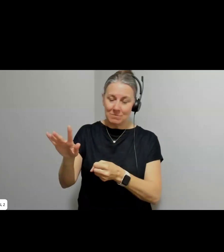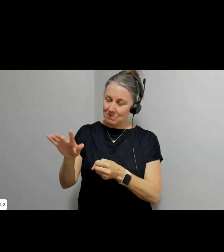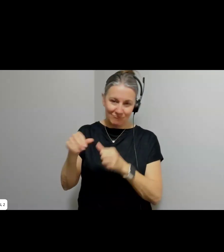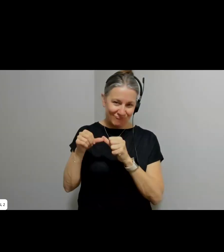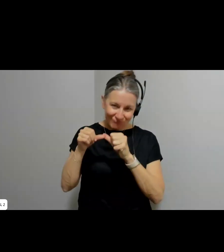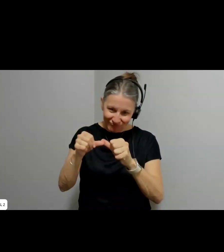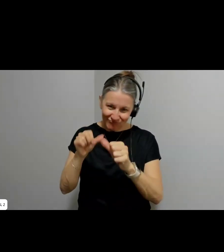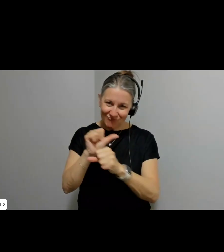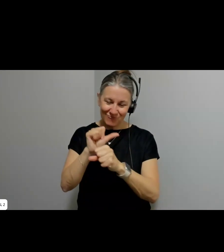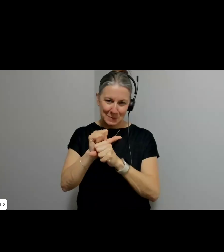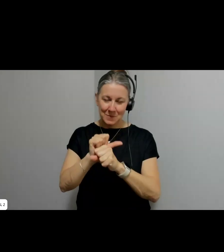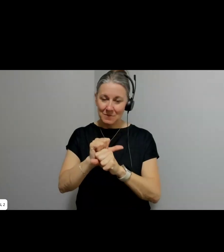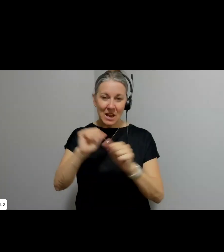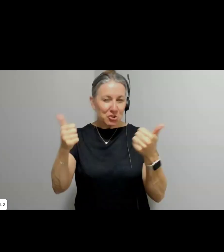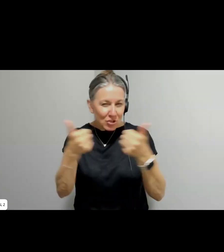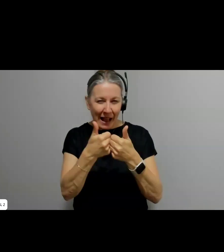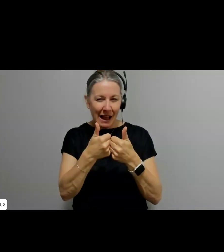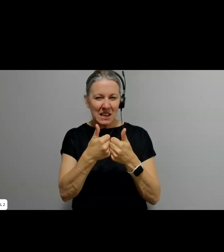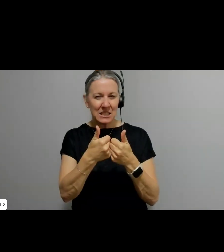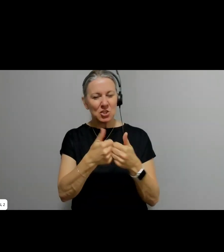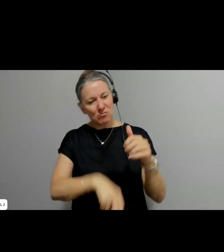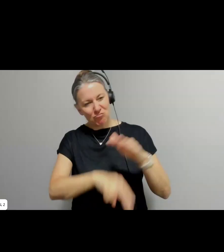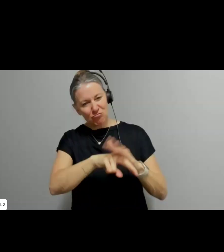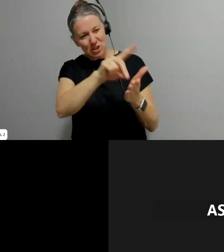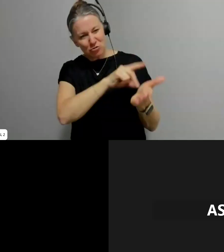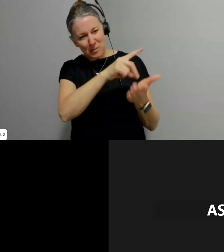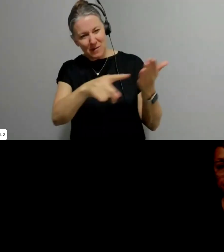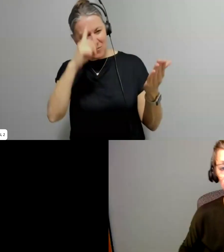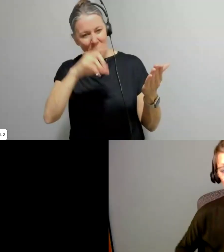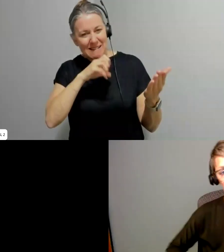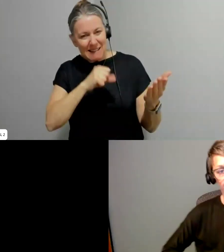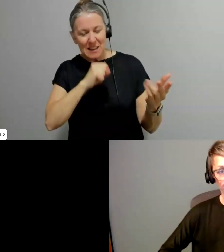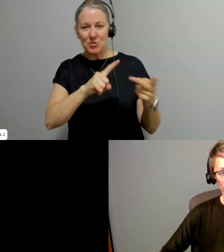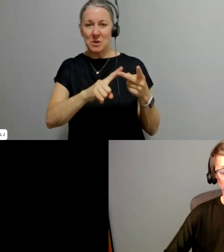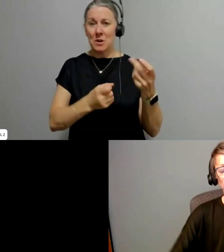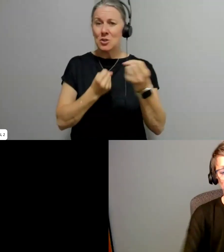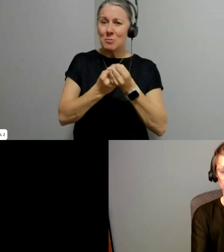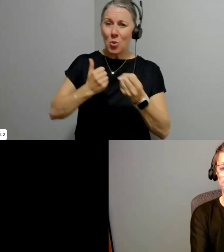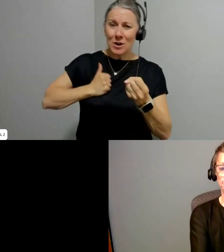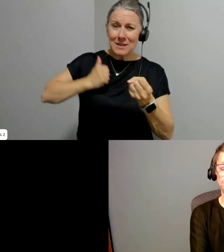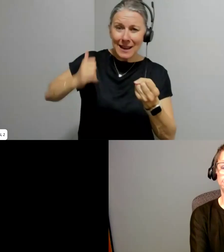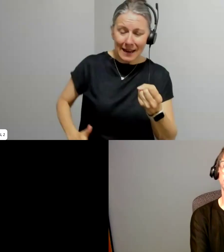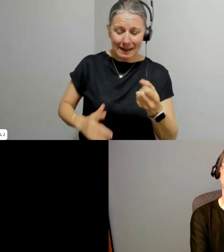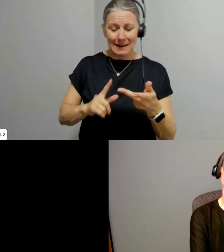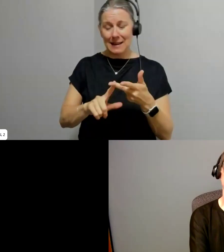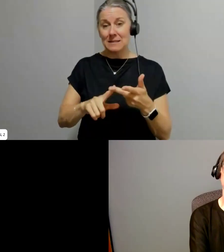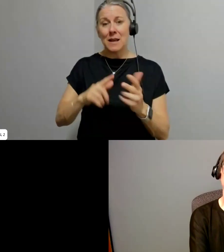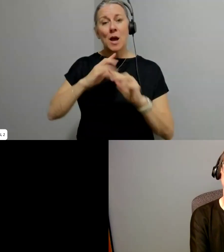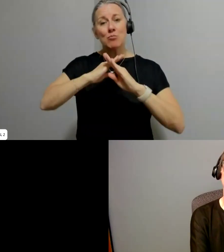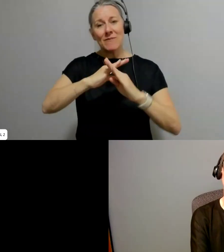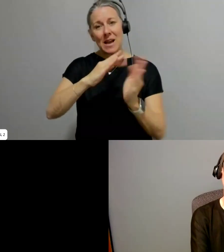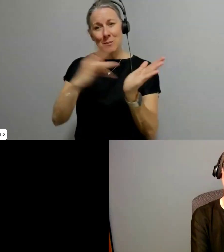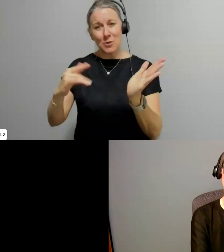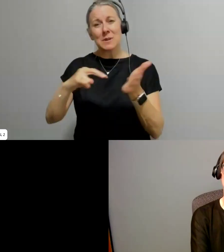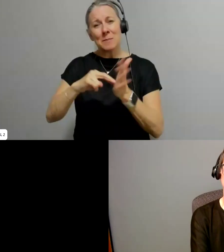ageism, preventing abuse, and supporting older Canadians so that they can live with dignity and respect.